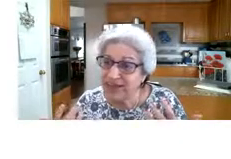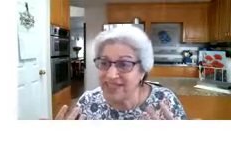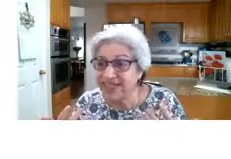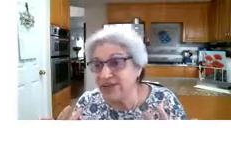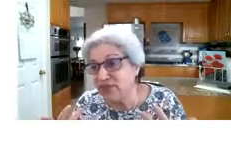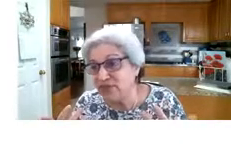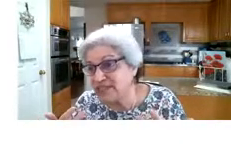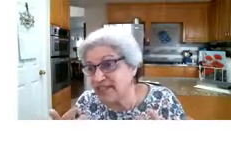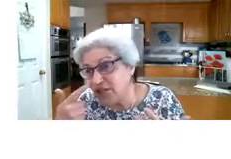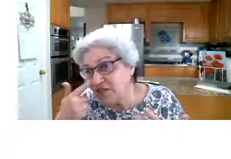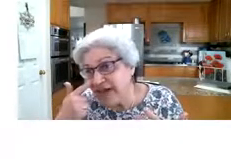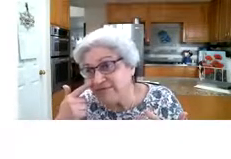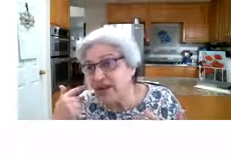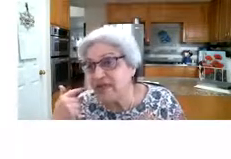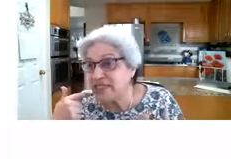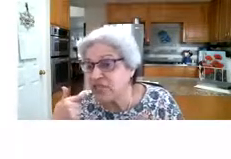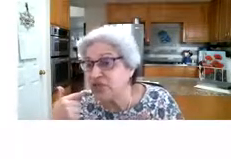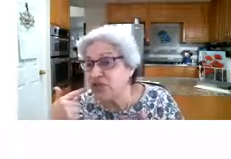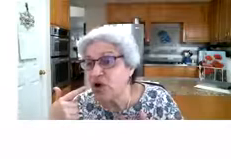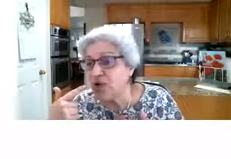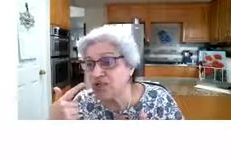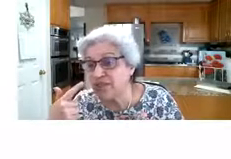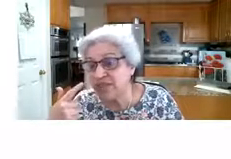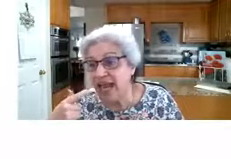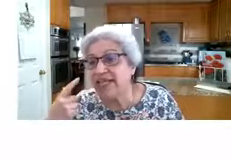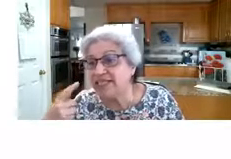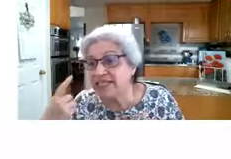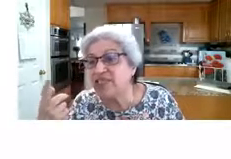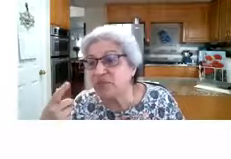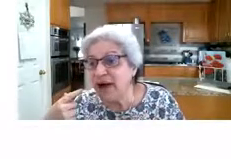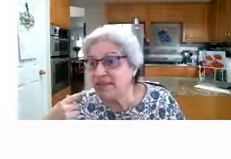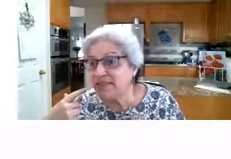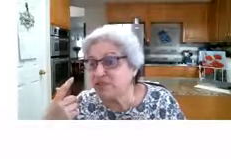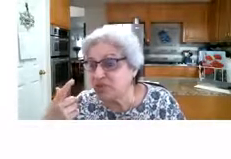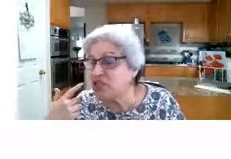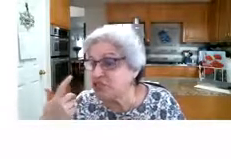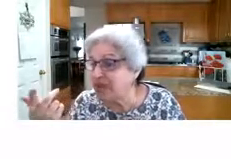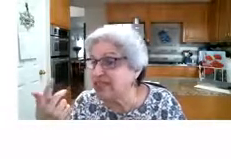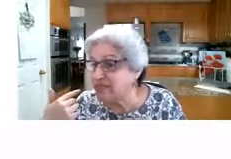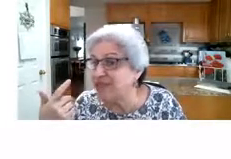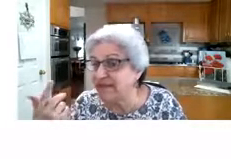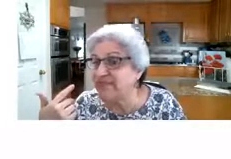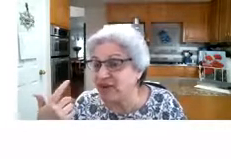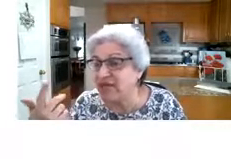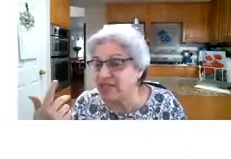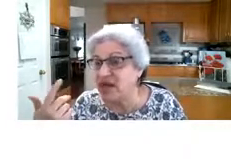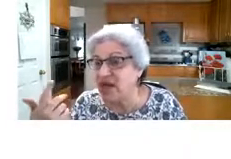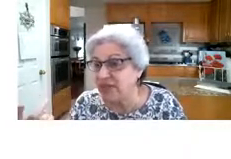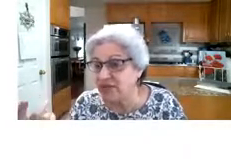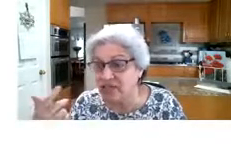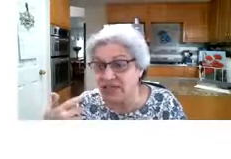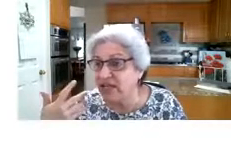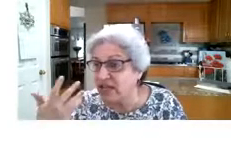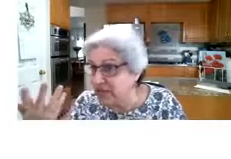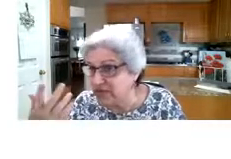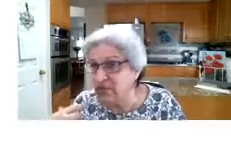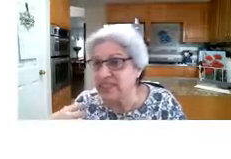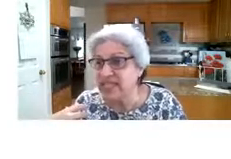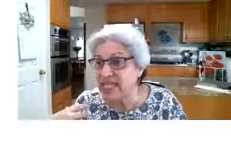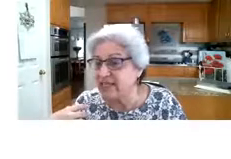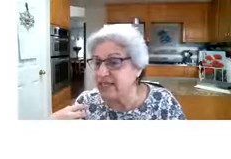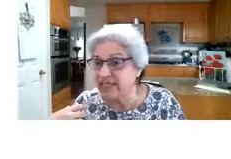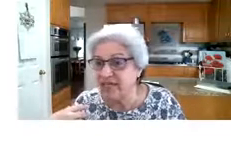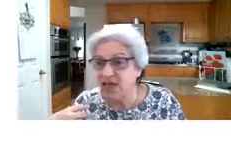if you've got the sniffles, then you've got virus in your nose. And it's still possible to transmit that virus to others if